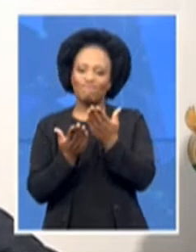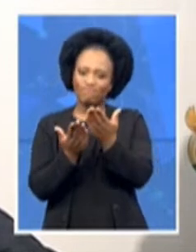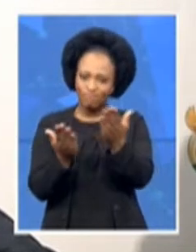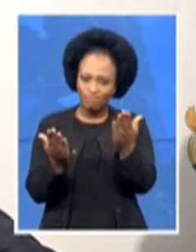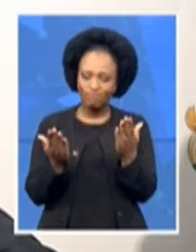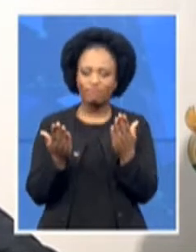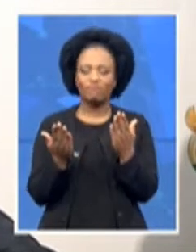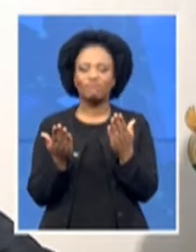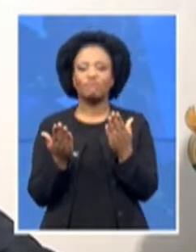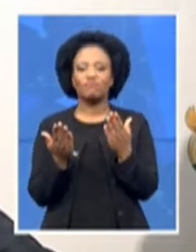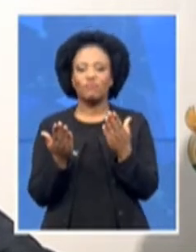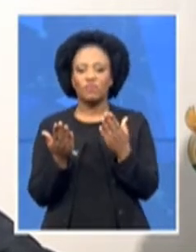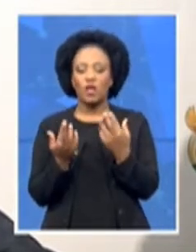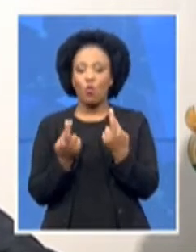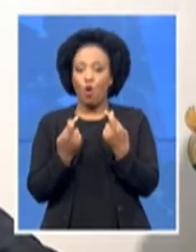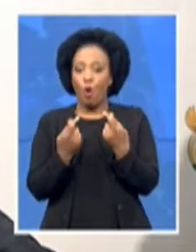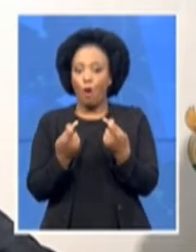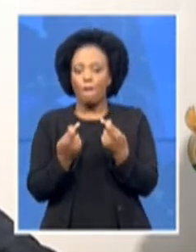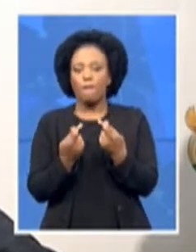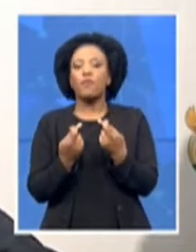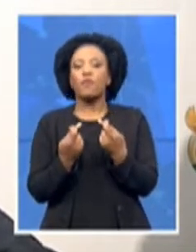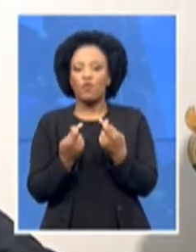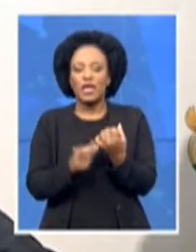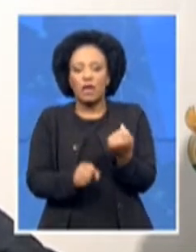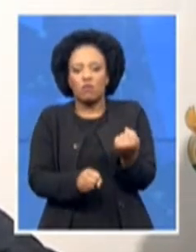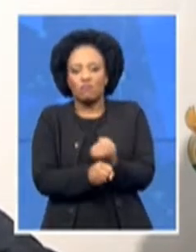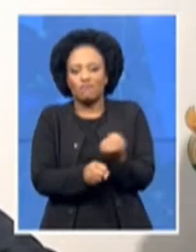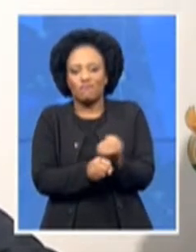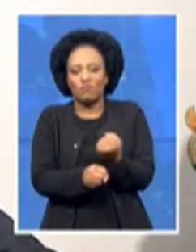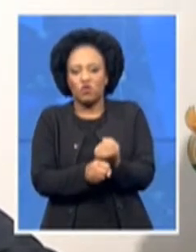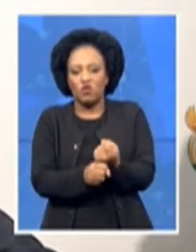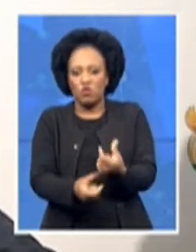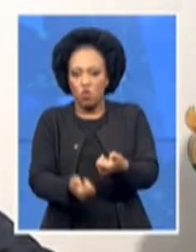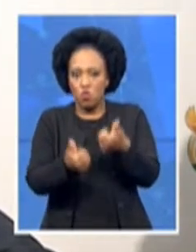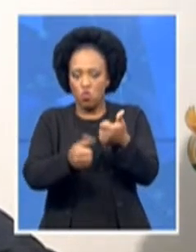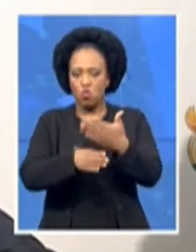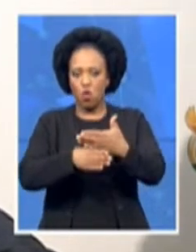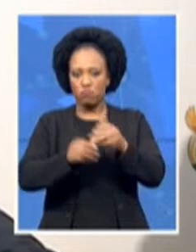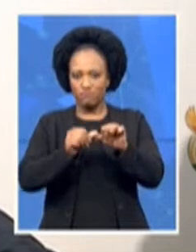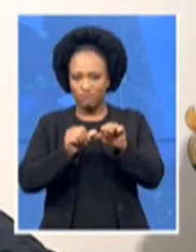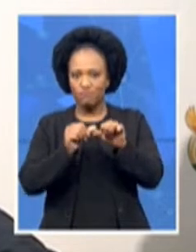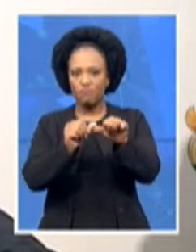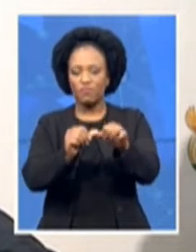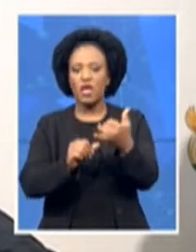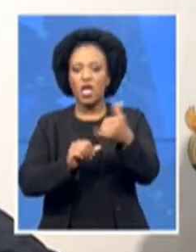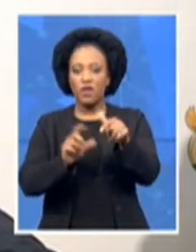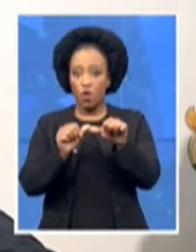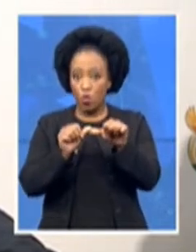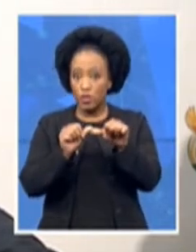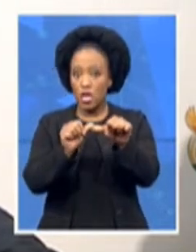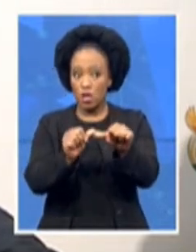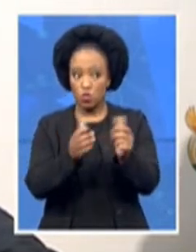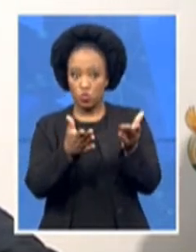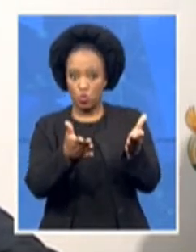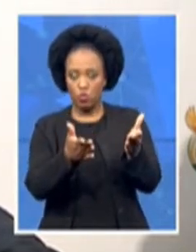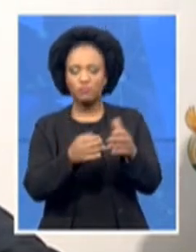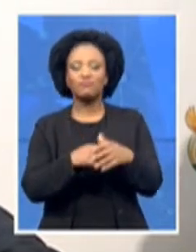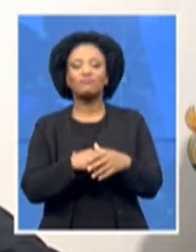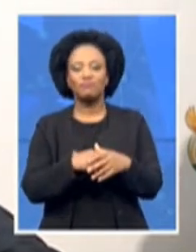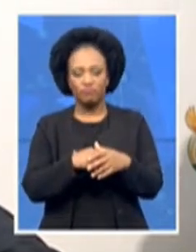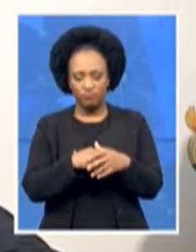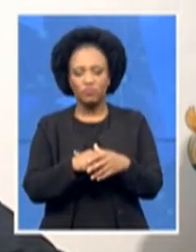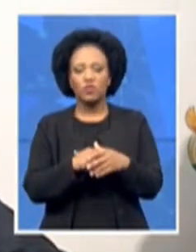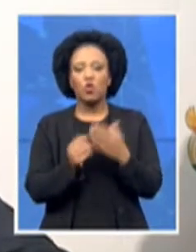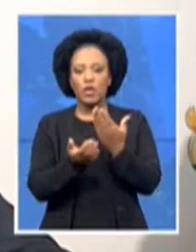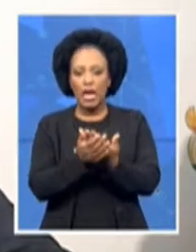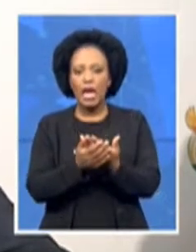to keep up the good work, and if we continue that, we can be able to save our nation. I want to say,